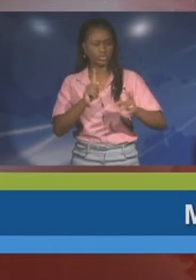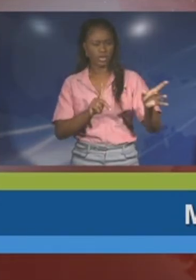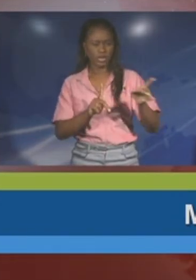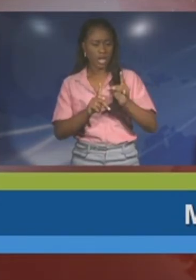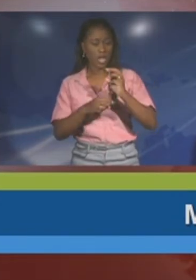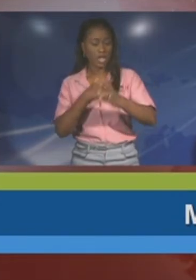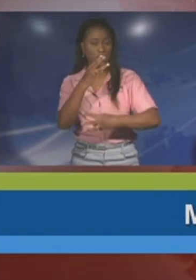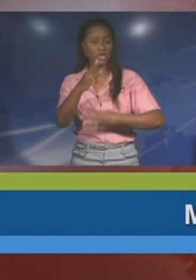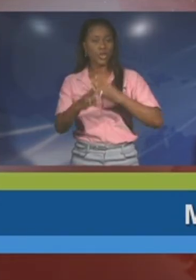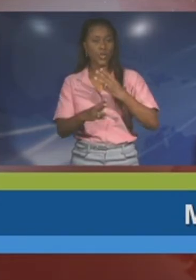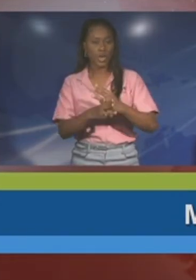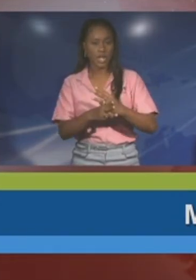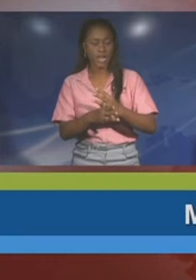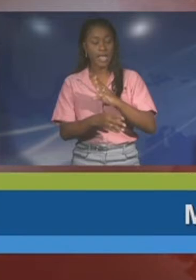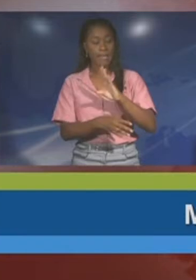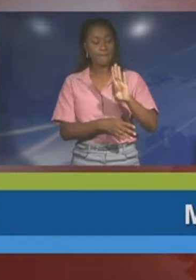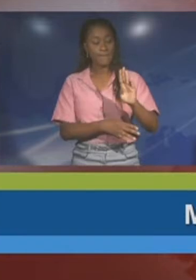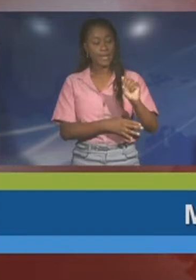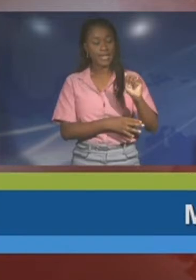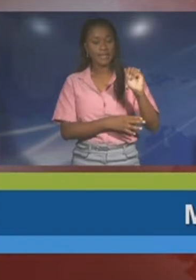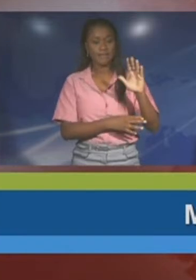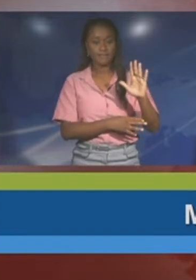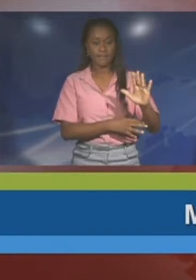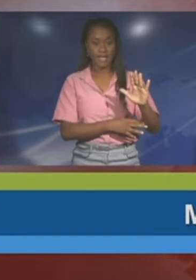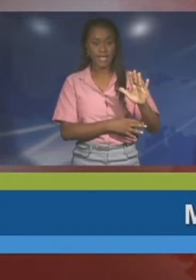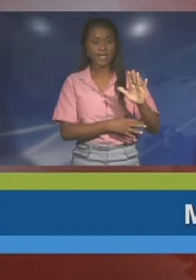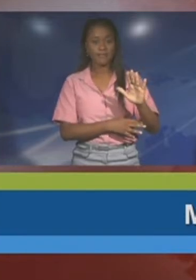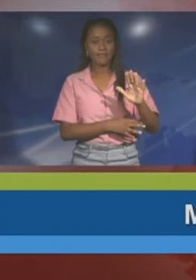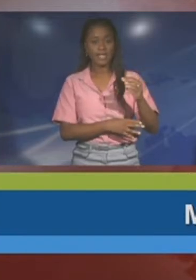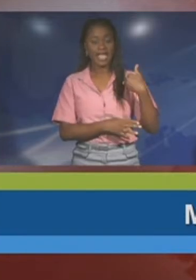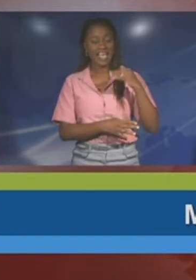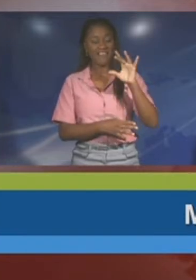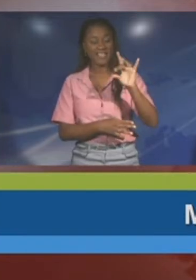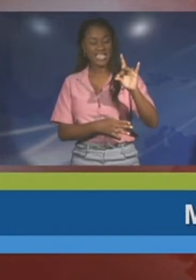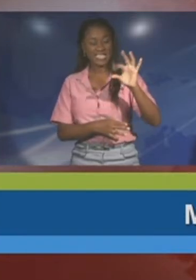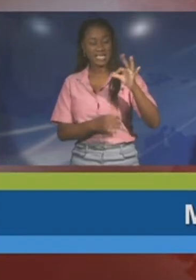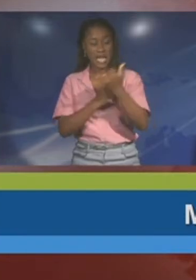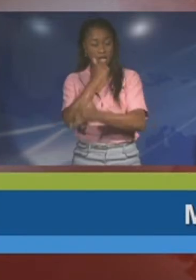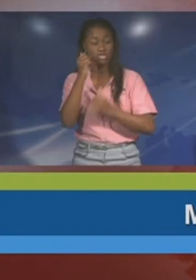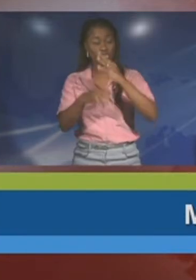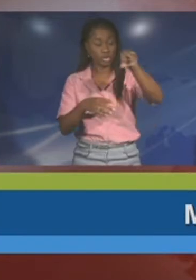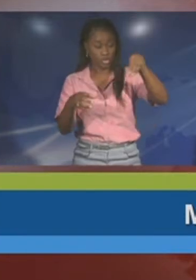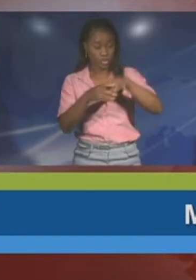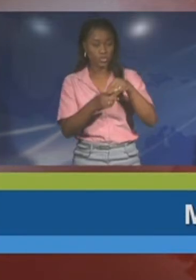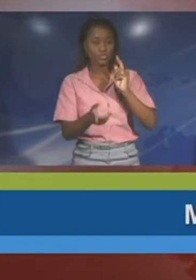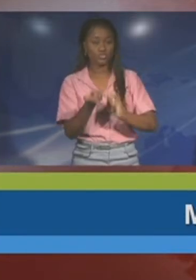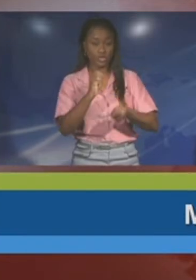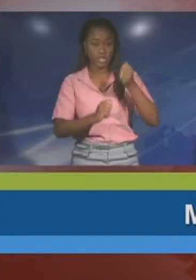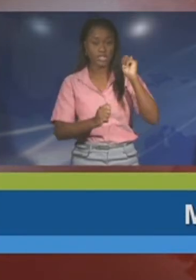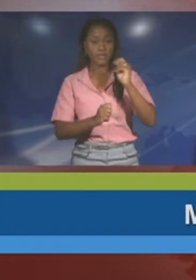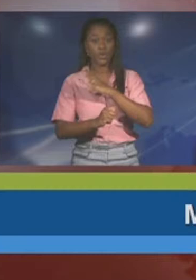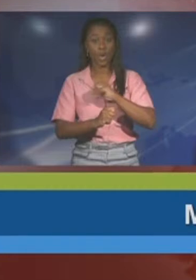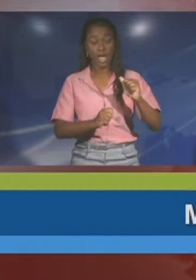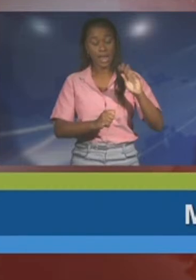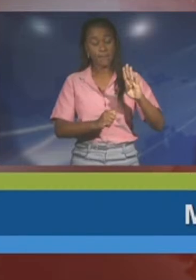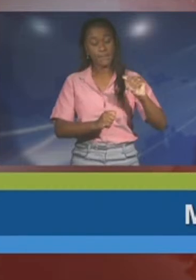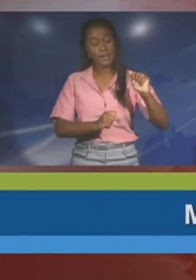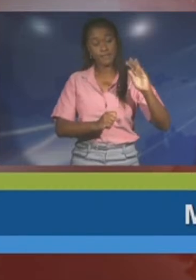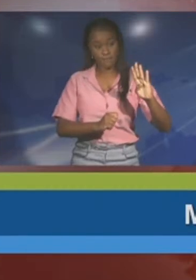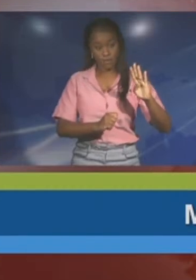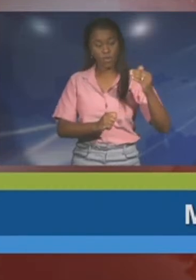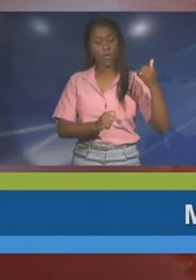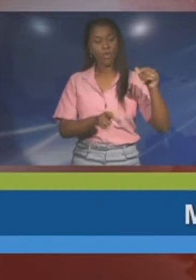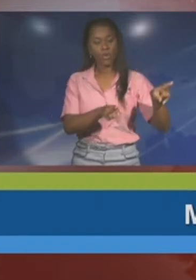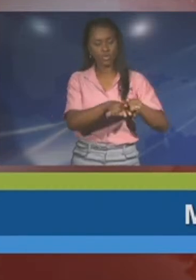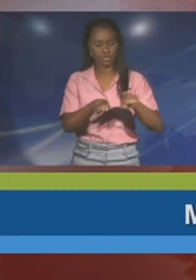world, and BA5 has now been detected in 89 countries, including Trinidad and Tobago, and BA4 as well detected in Trinidad